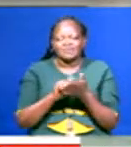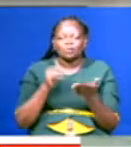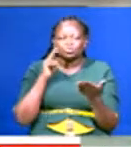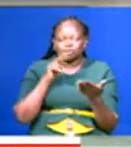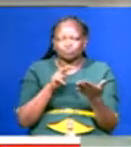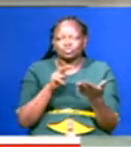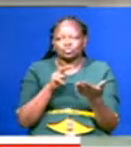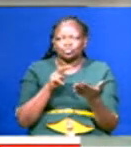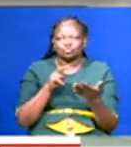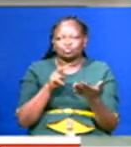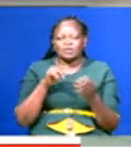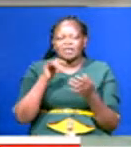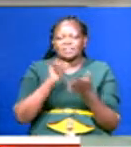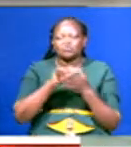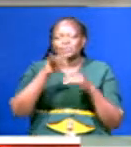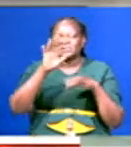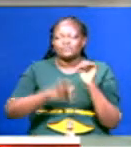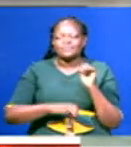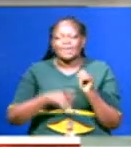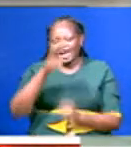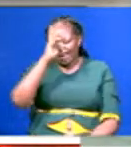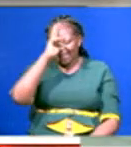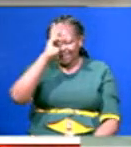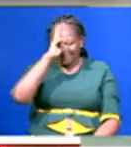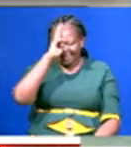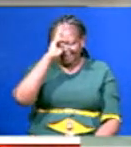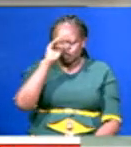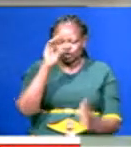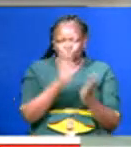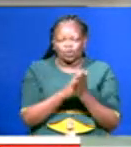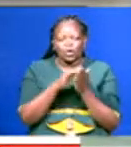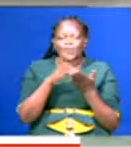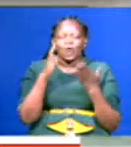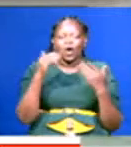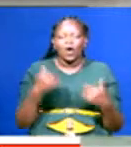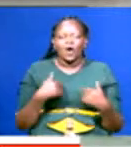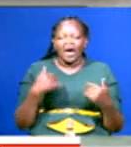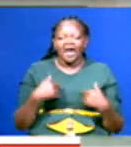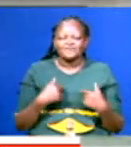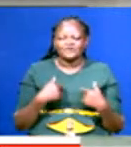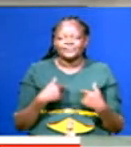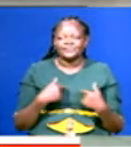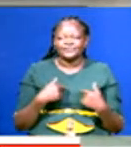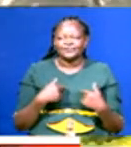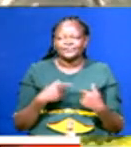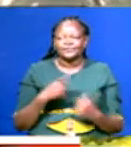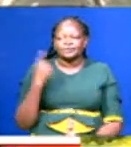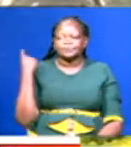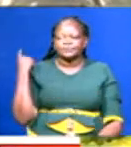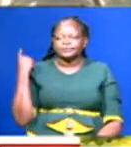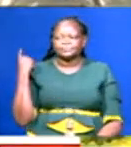that was drafted by the police. Timothy Kipnusu's report is now ready. Let's listen in.